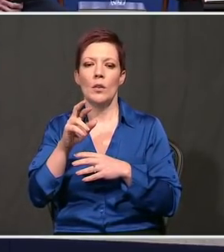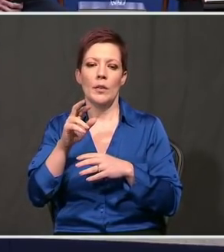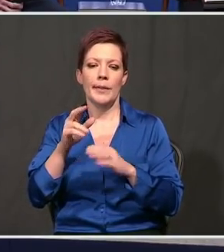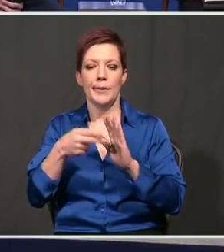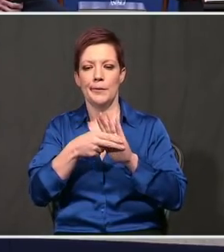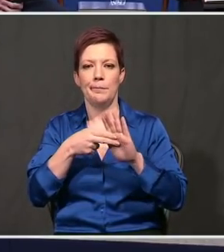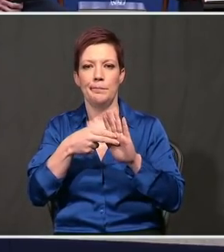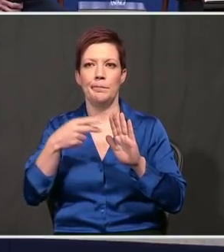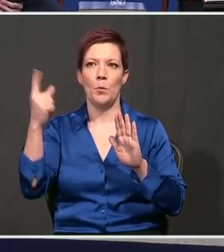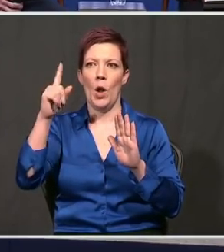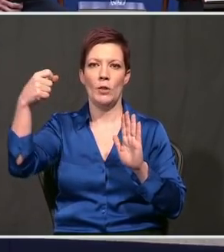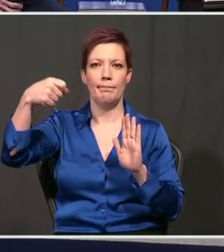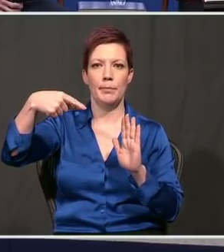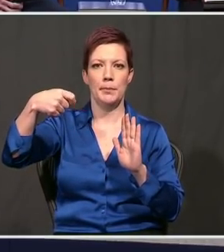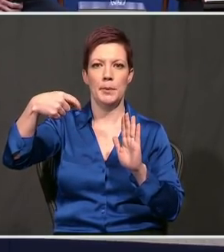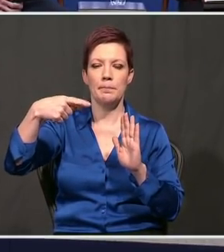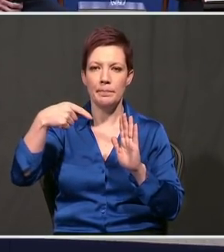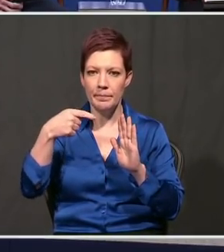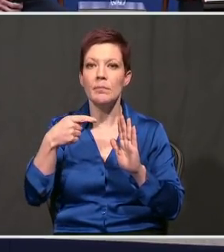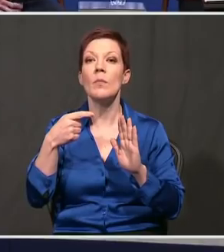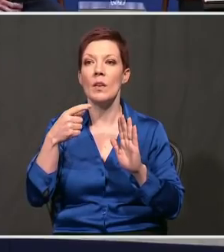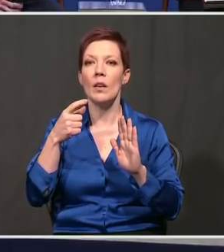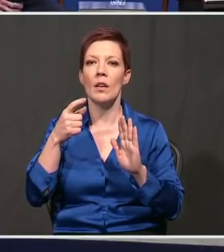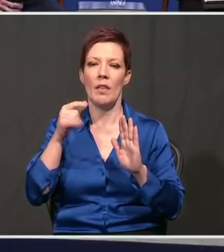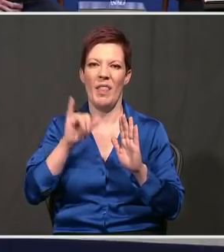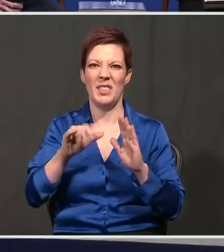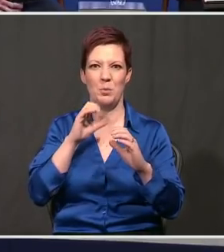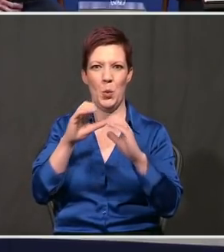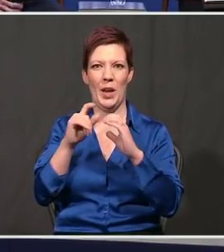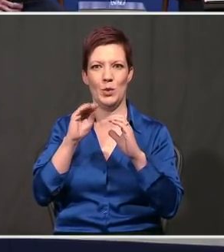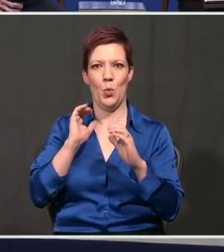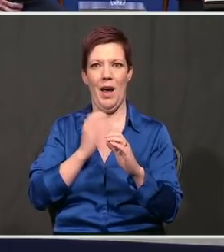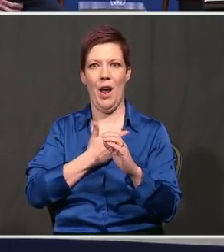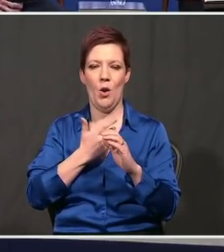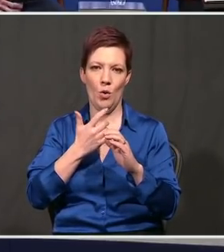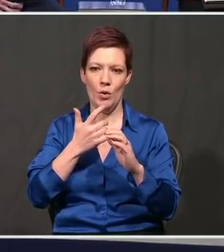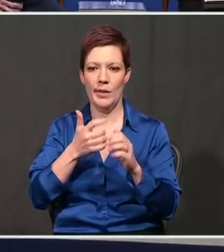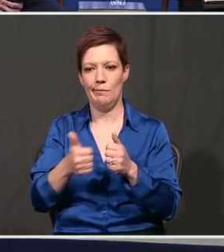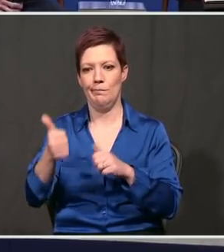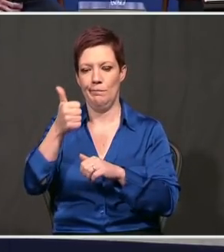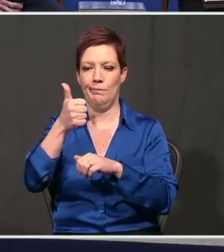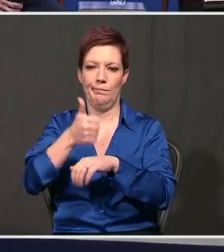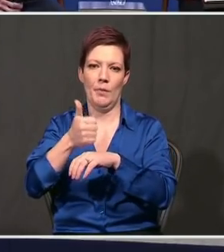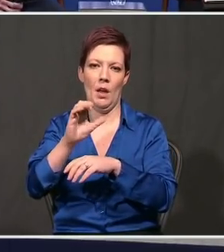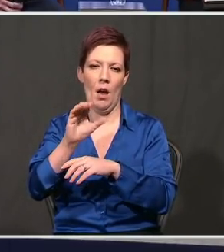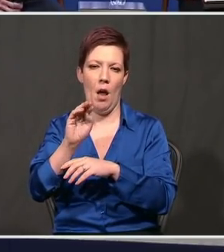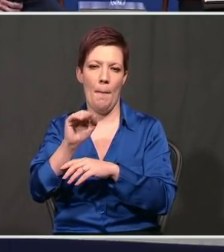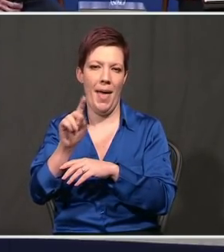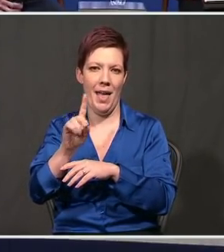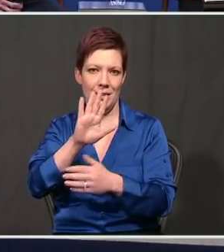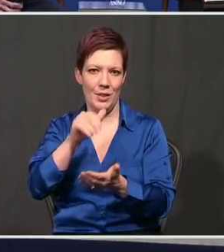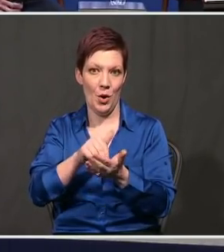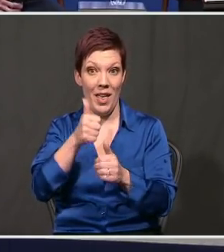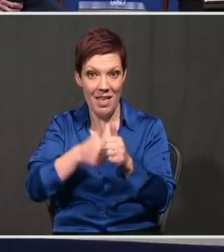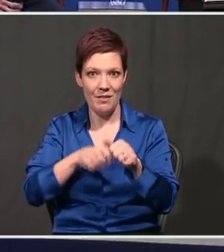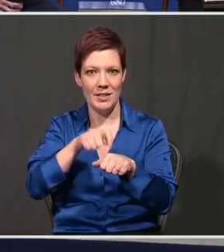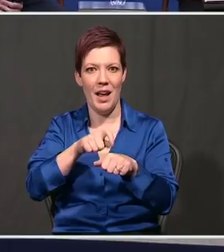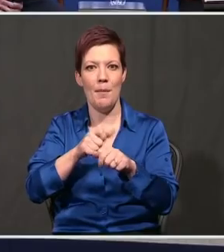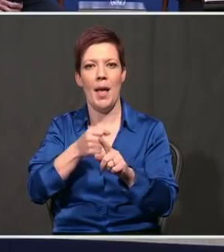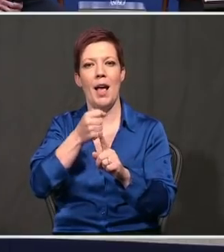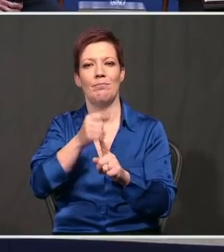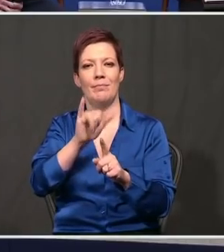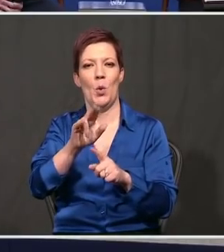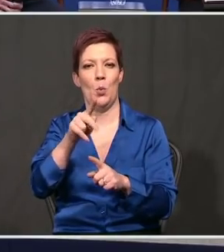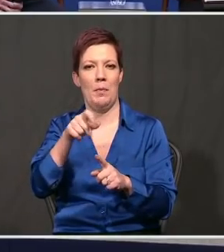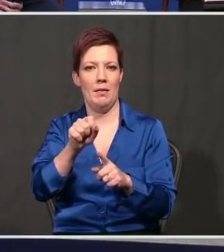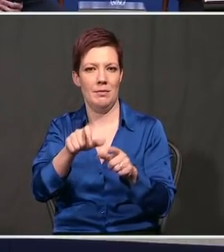these tags attached. And this tag is actually communicating to our command center every time it hits a UPS location. So